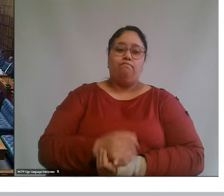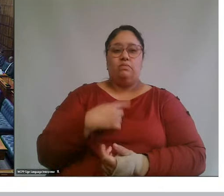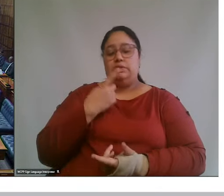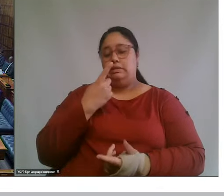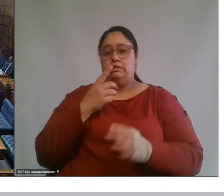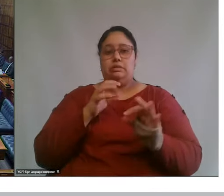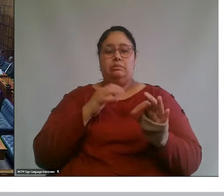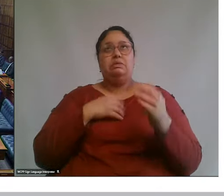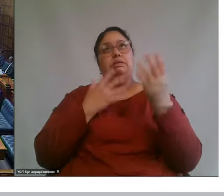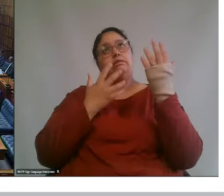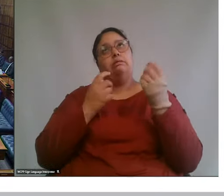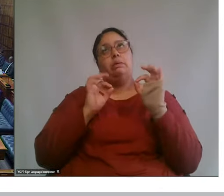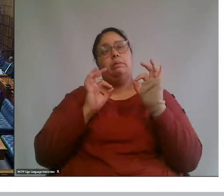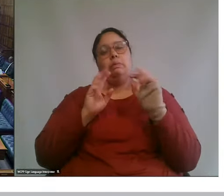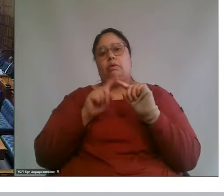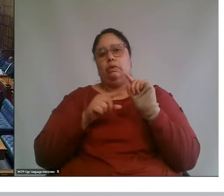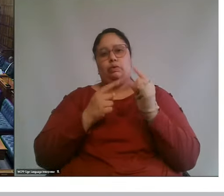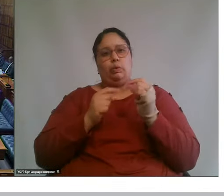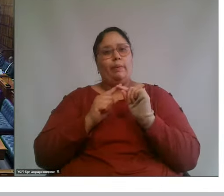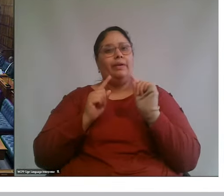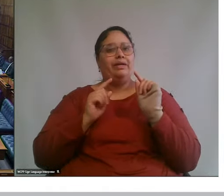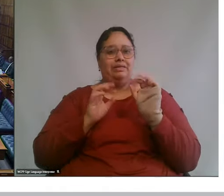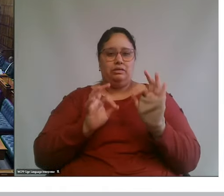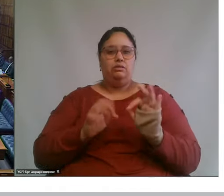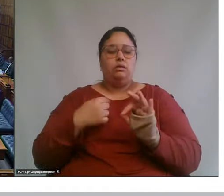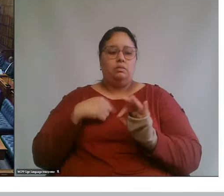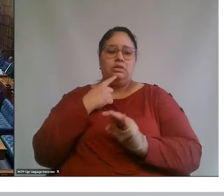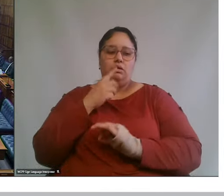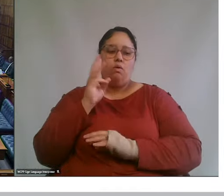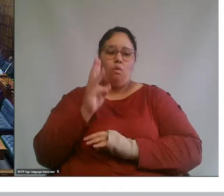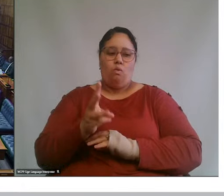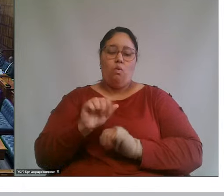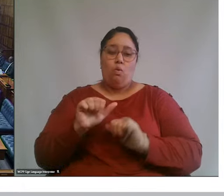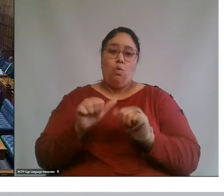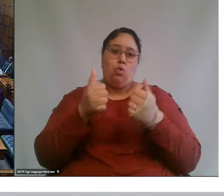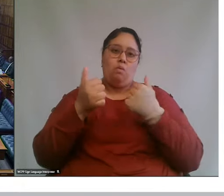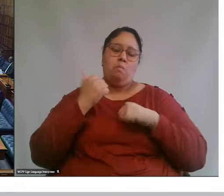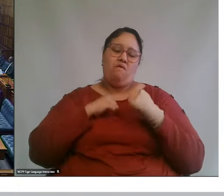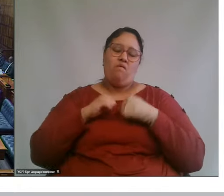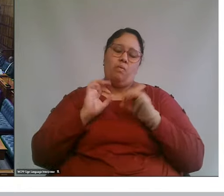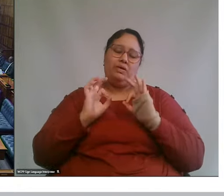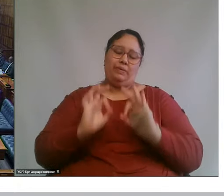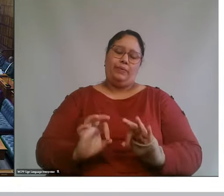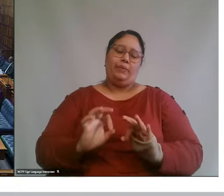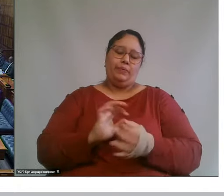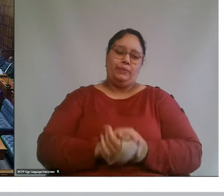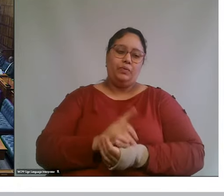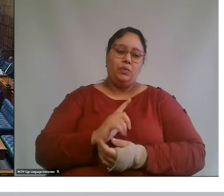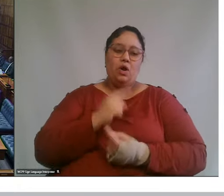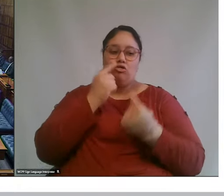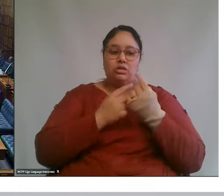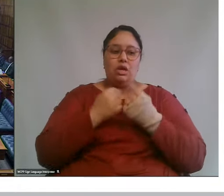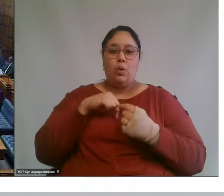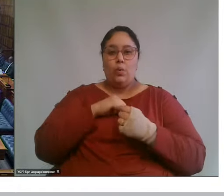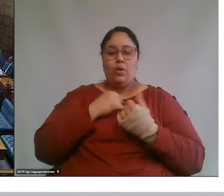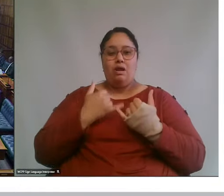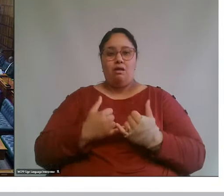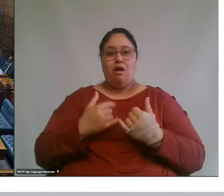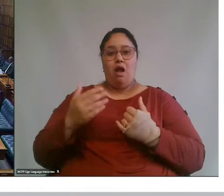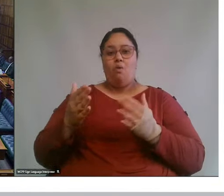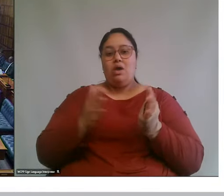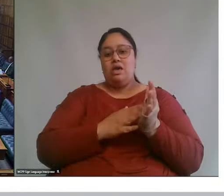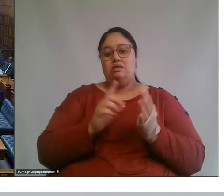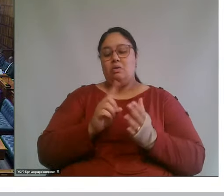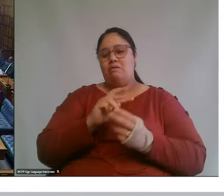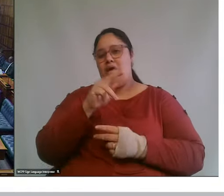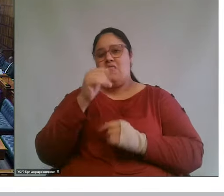the sums right now um but but I would say that's quite a good performance um considering that we up ACR we up against